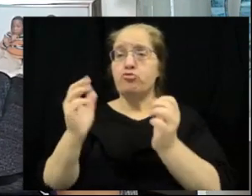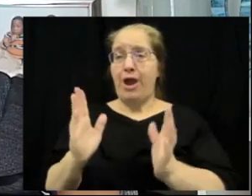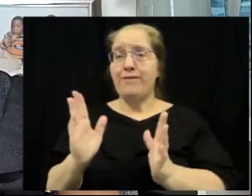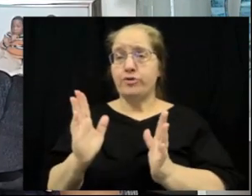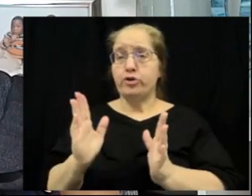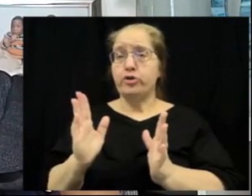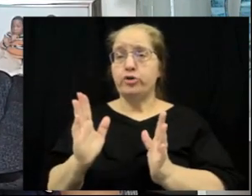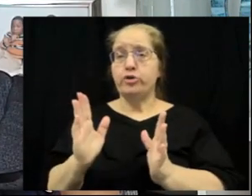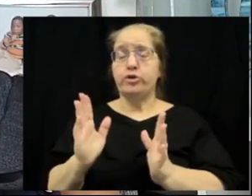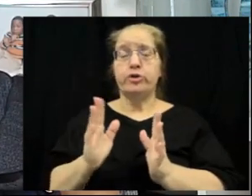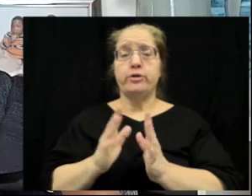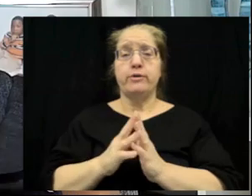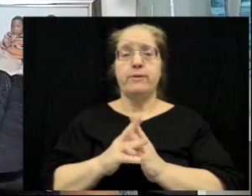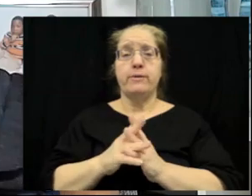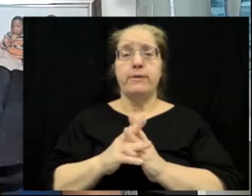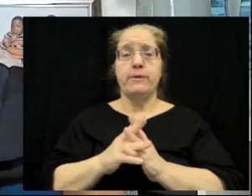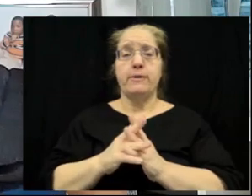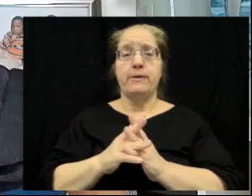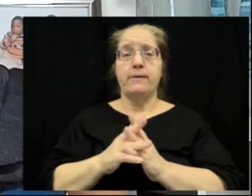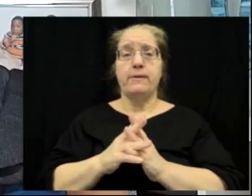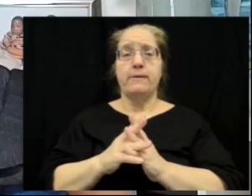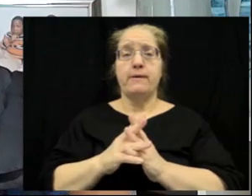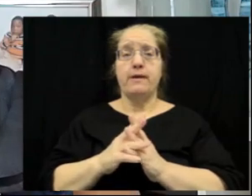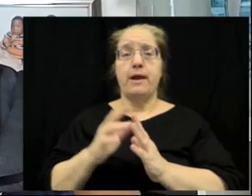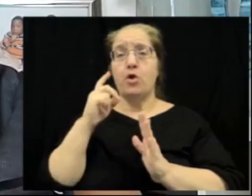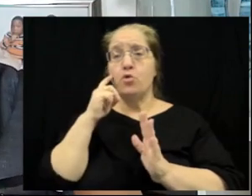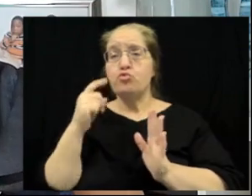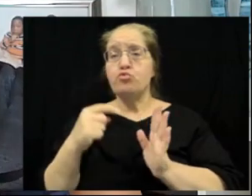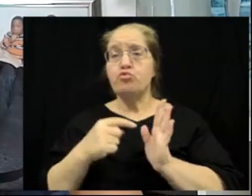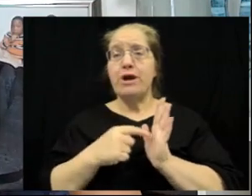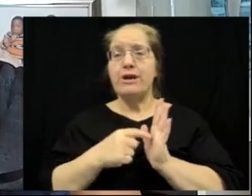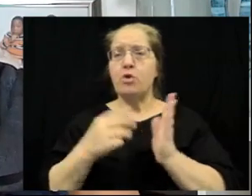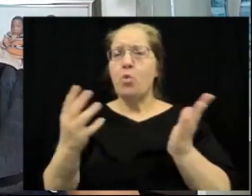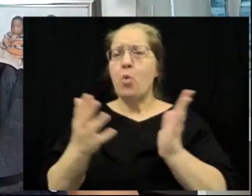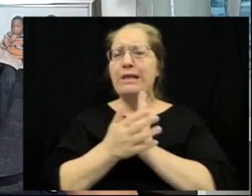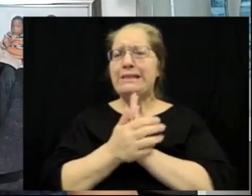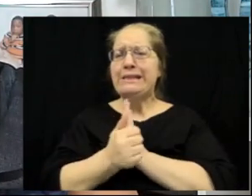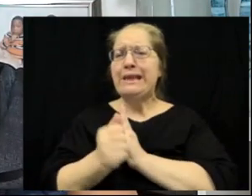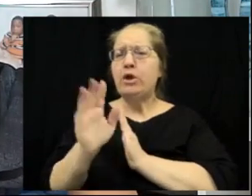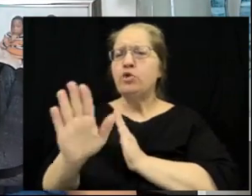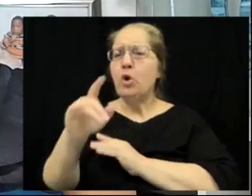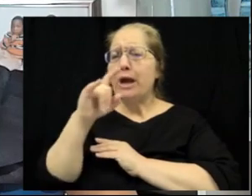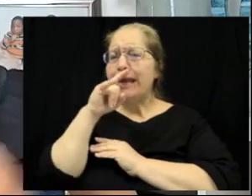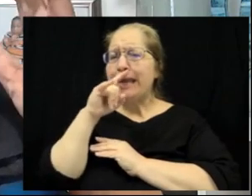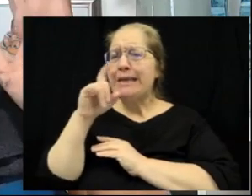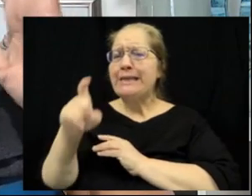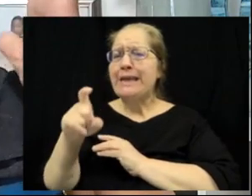you can. And then recognizing what skill does your child need to